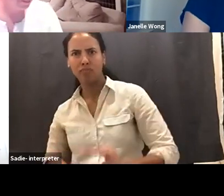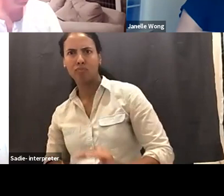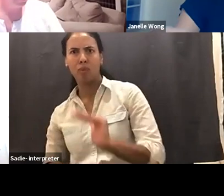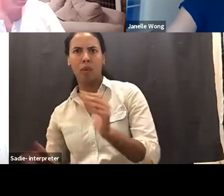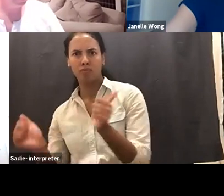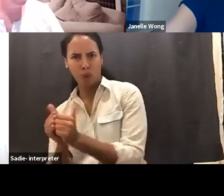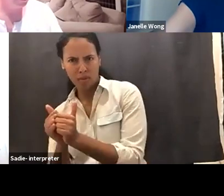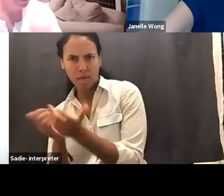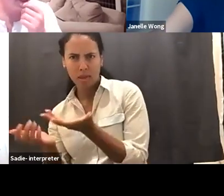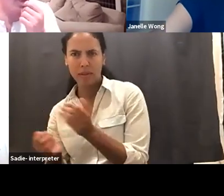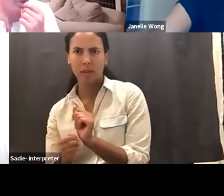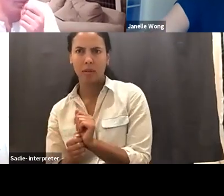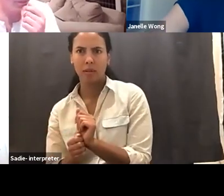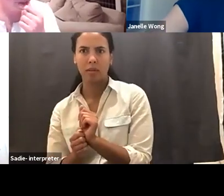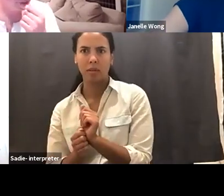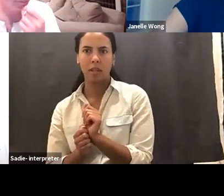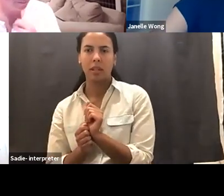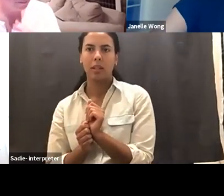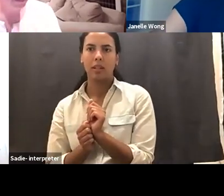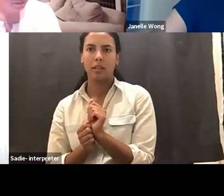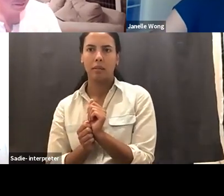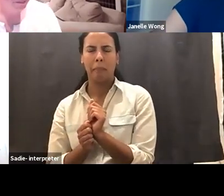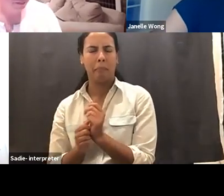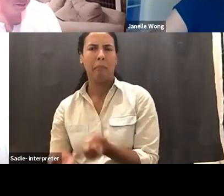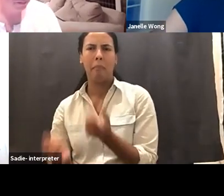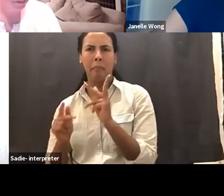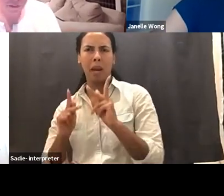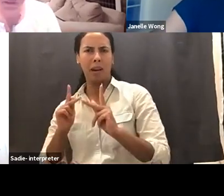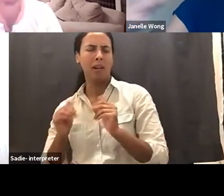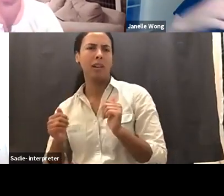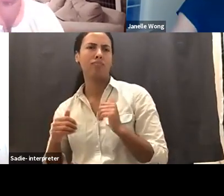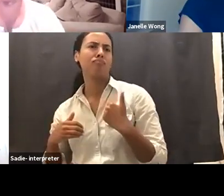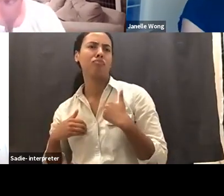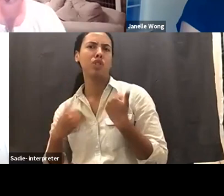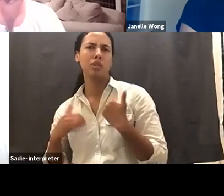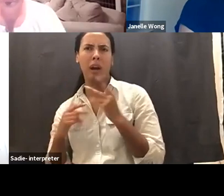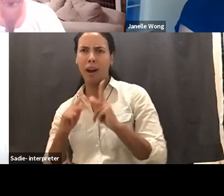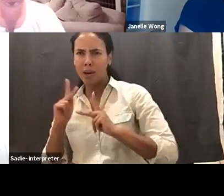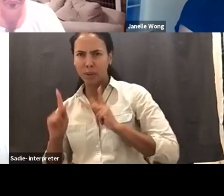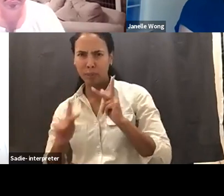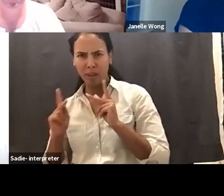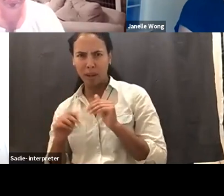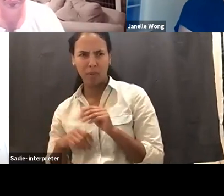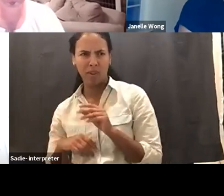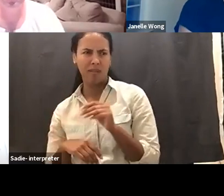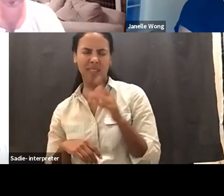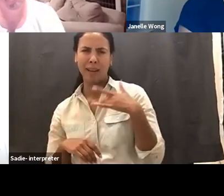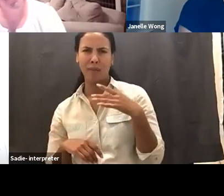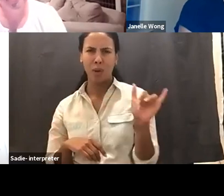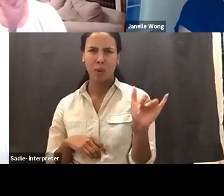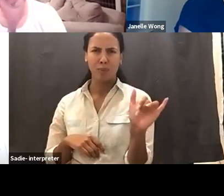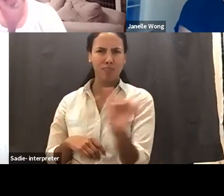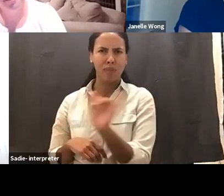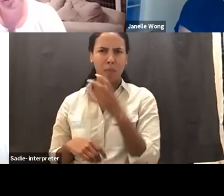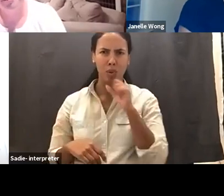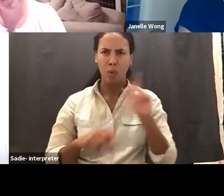those conversations that we had were also with like a lot of young people, it was not just with older people. Again, there's definitely a stereotype that some